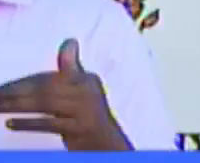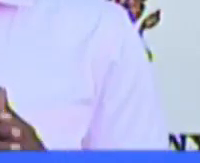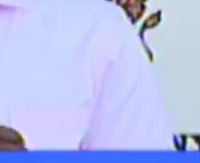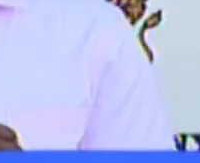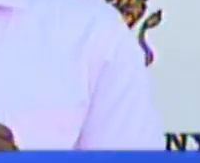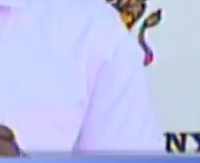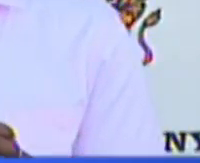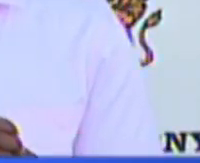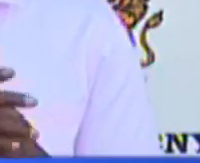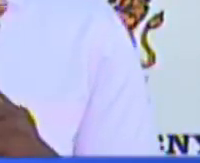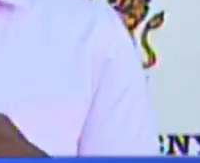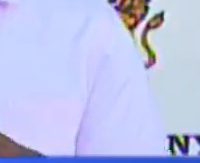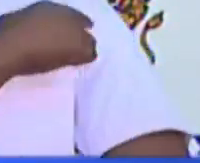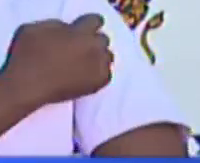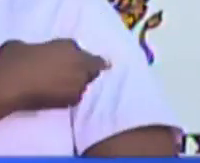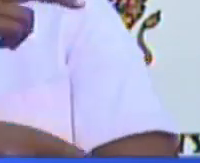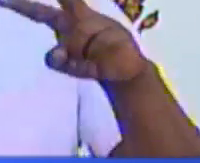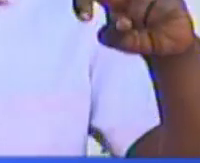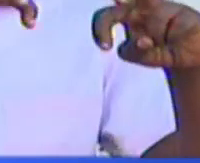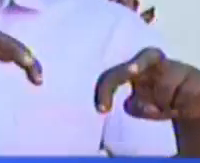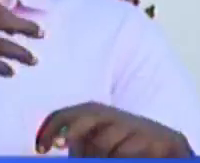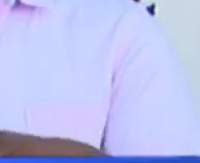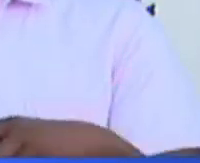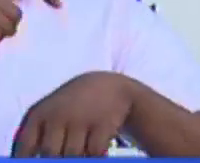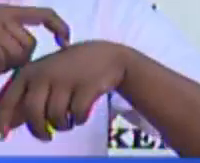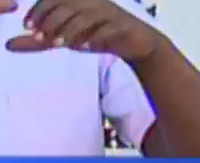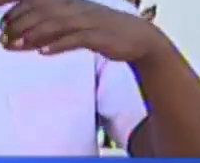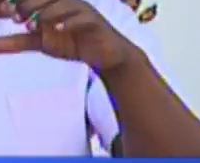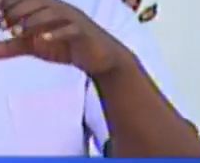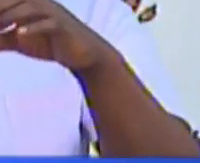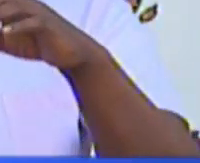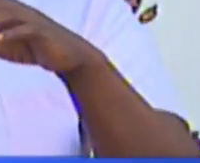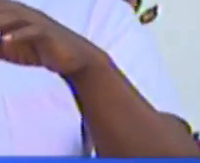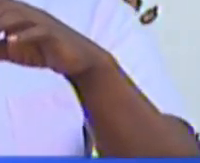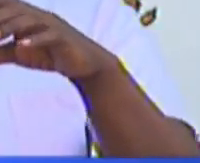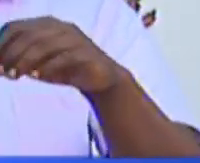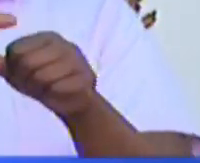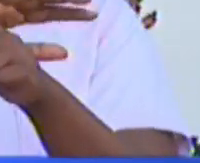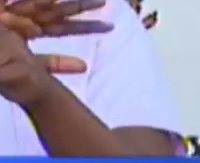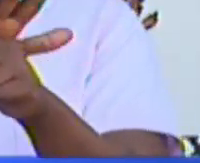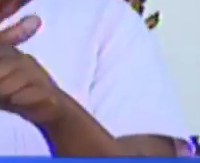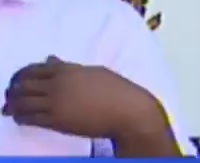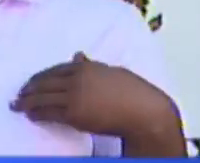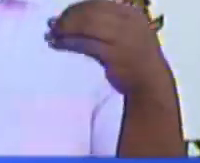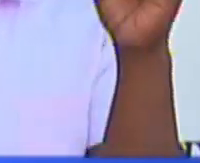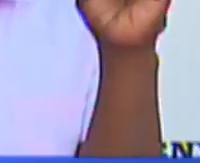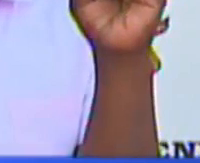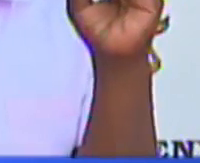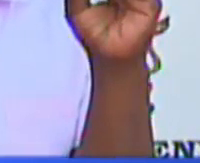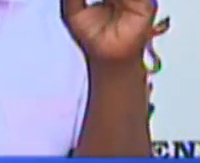He has been declared fit after being subjected to 3 tests, all of which have turned negative.